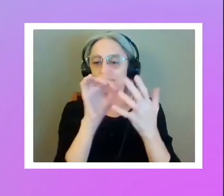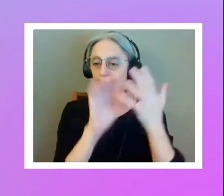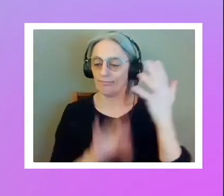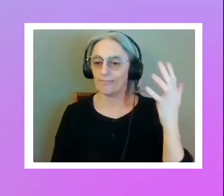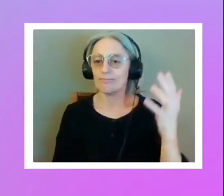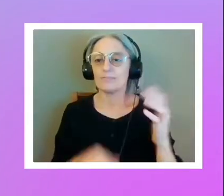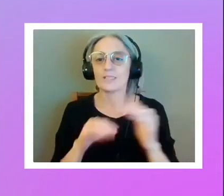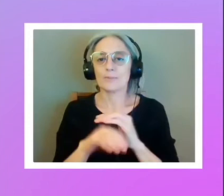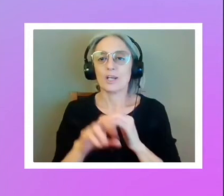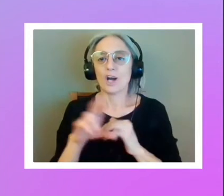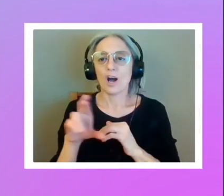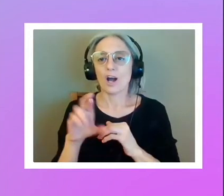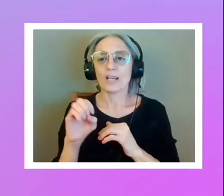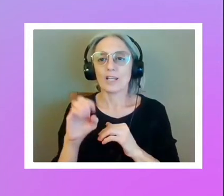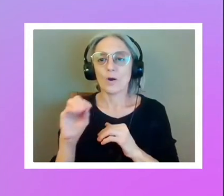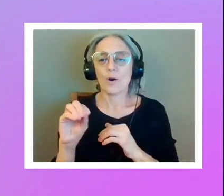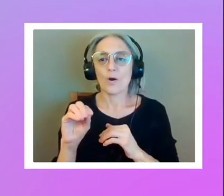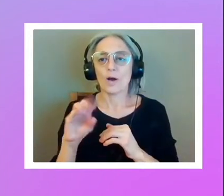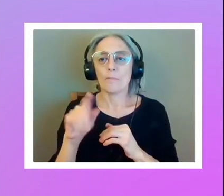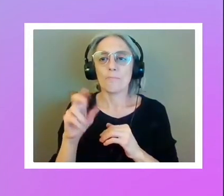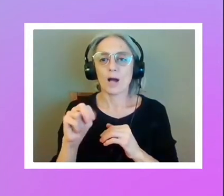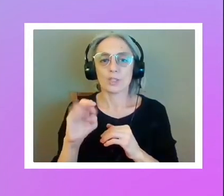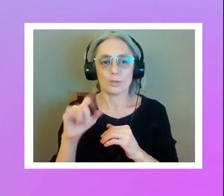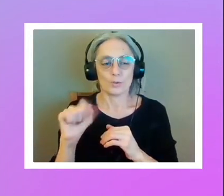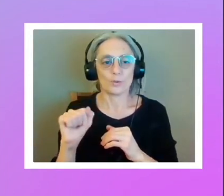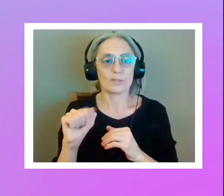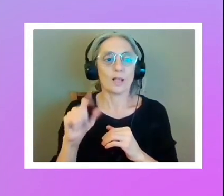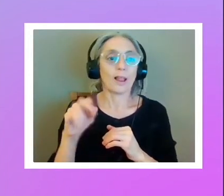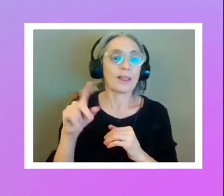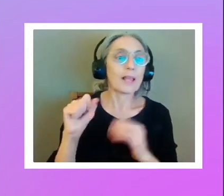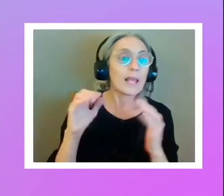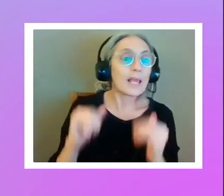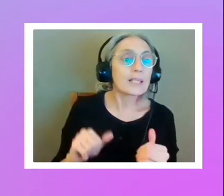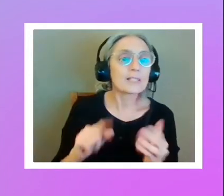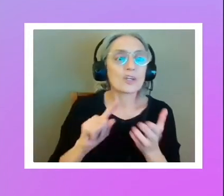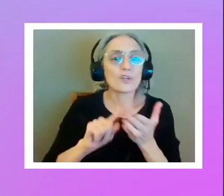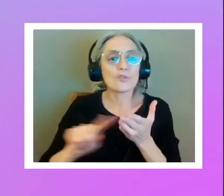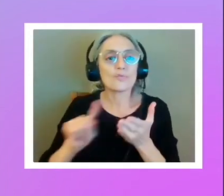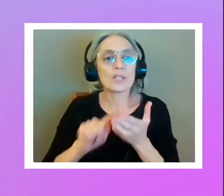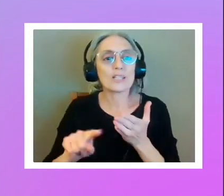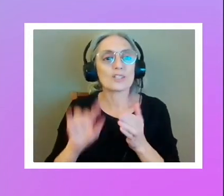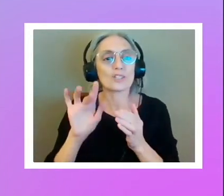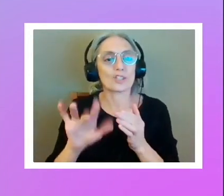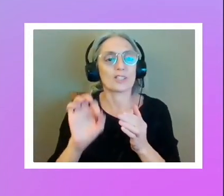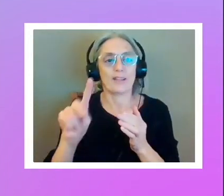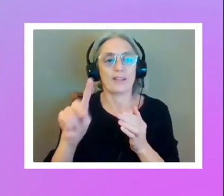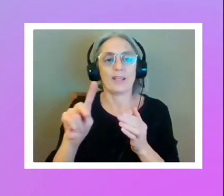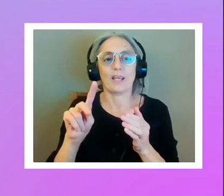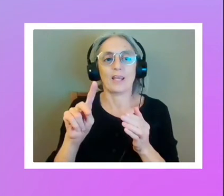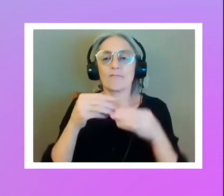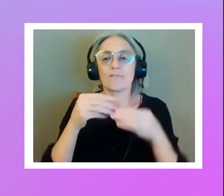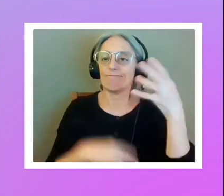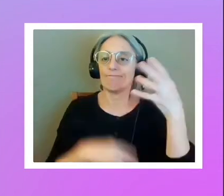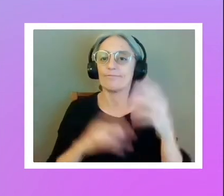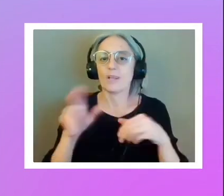ARIA button tools for some links here. We have some research about